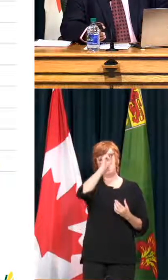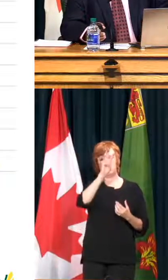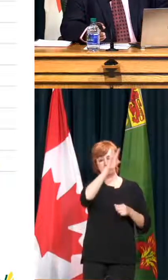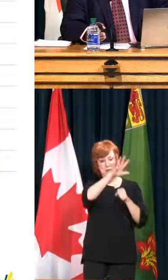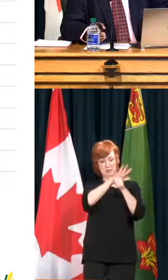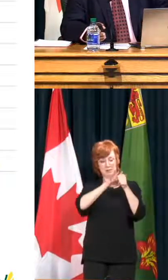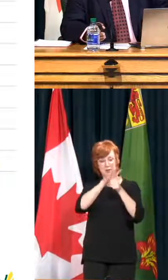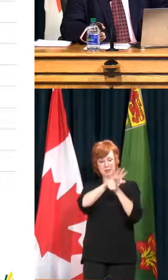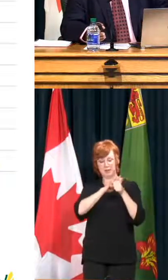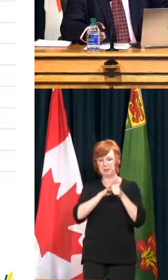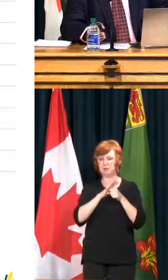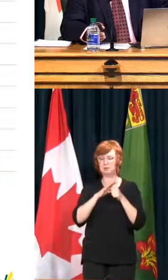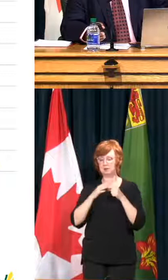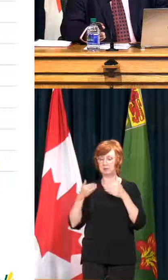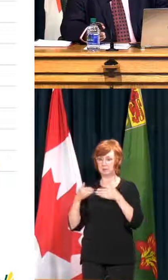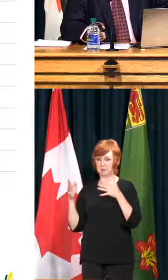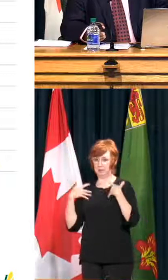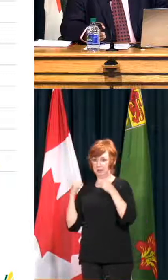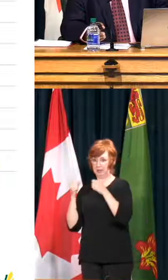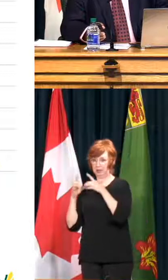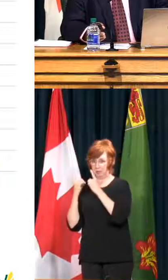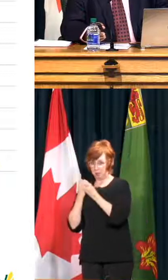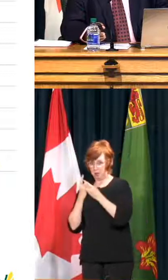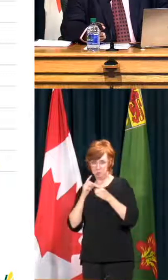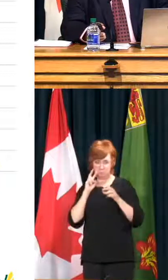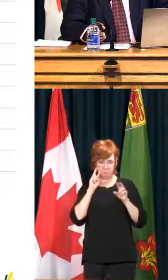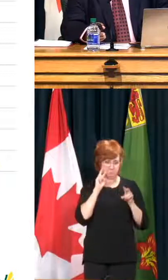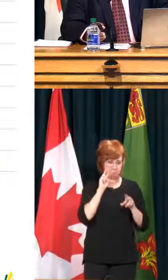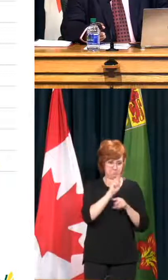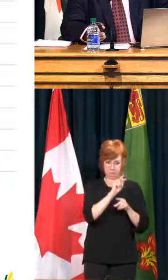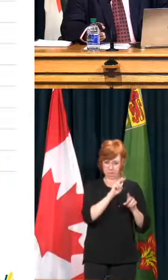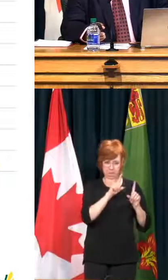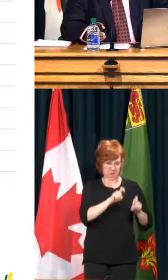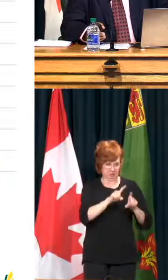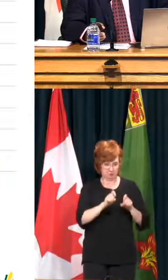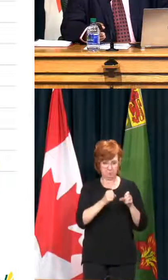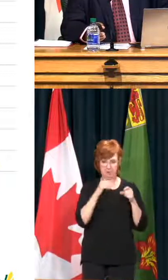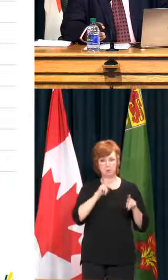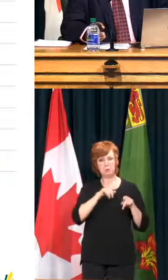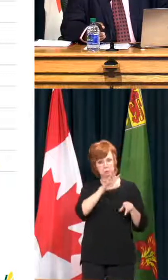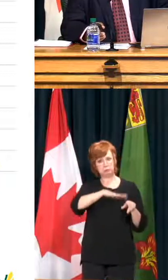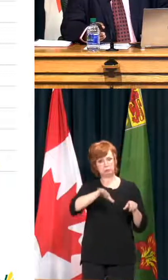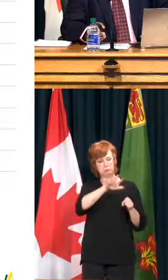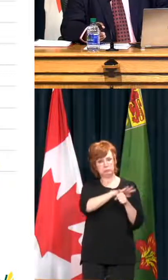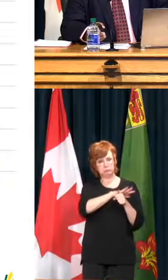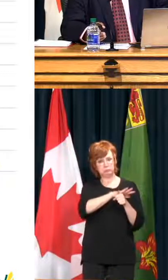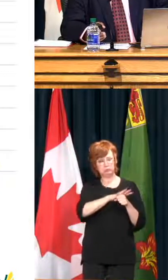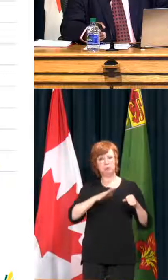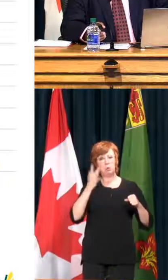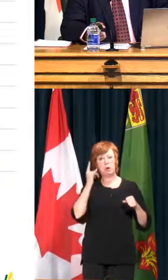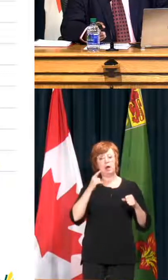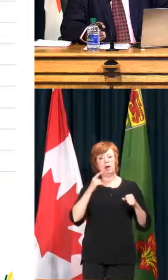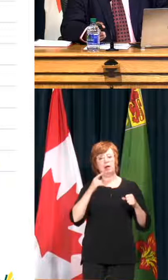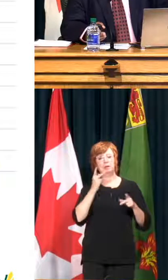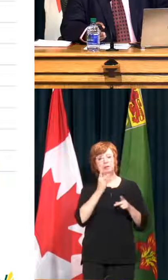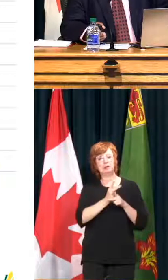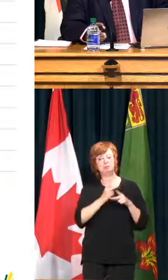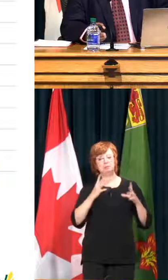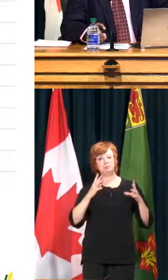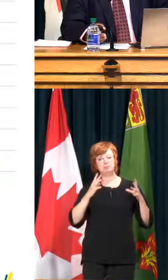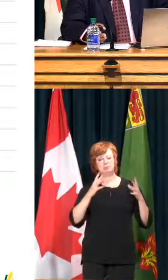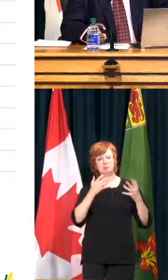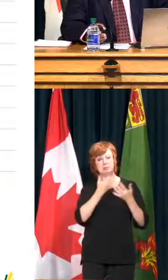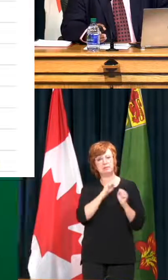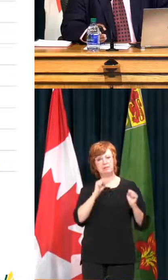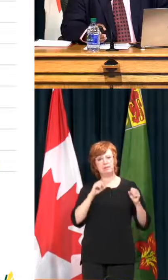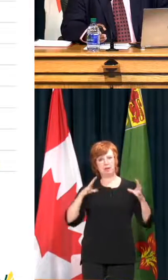health, and communities really stepping forward, where a lot of household members who were asymptomatic or were contacts were also tested. So again,